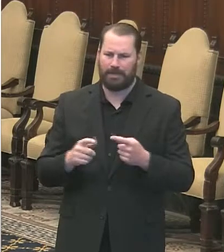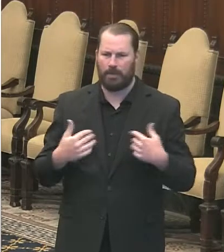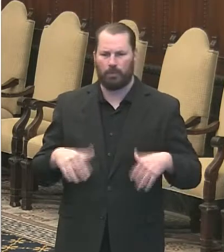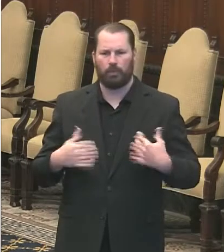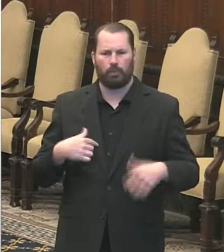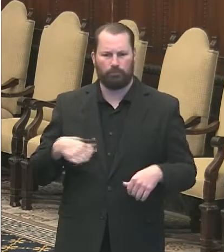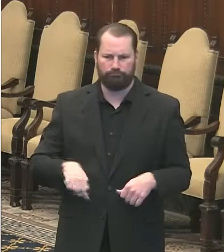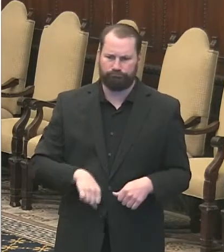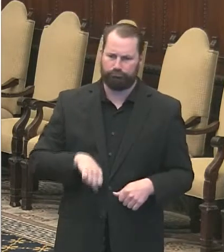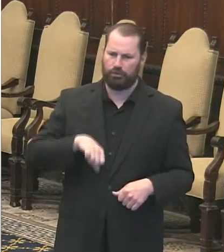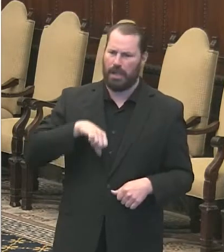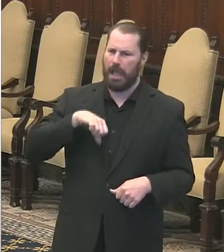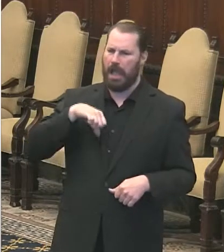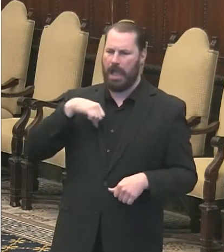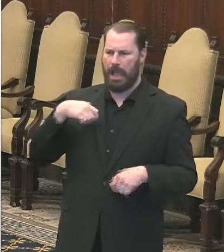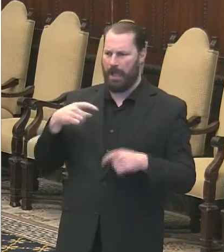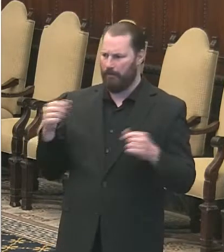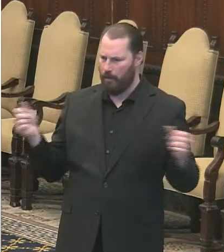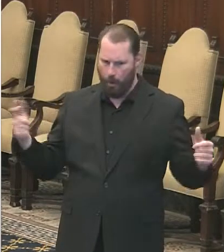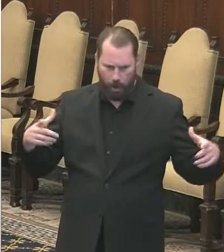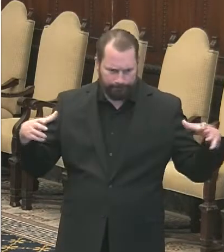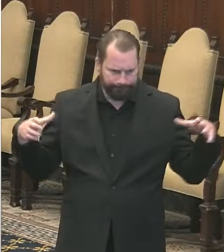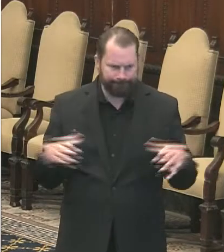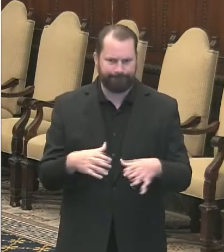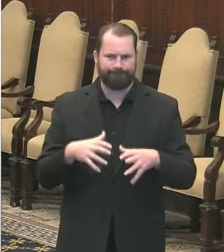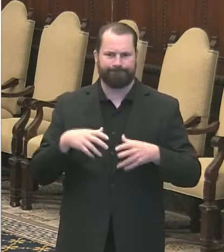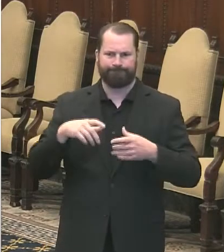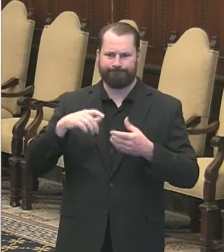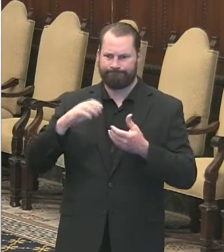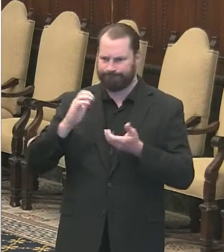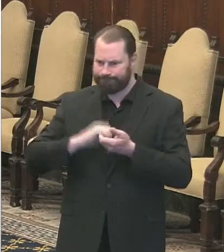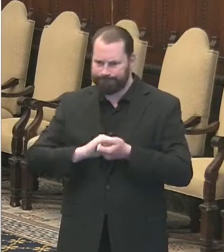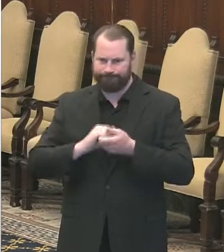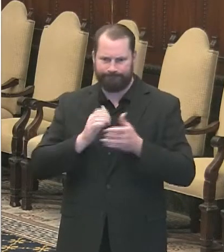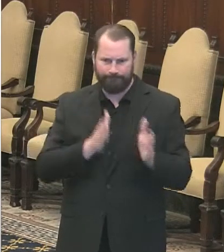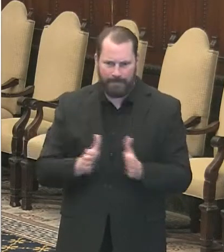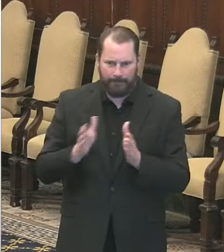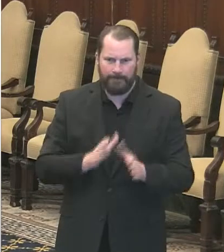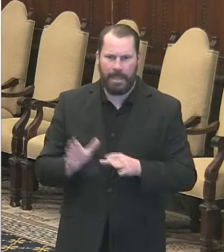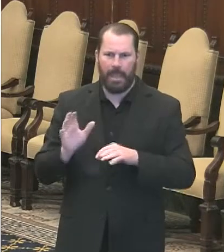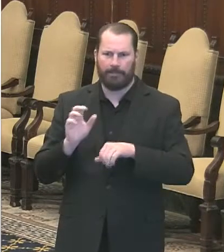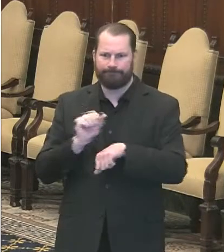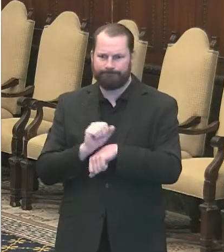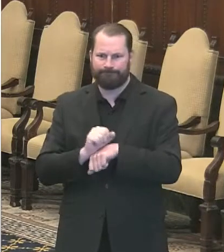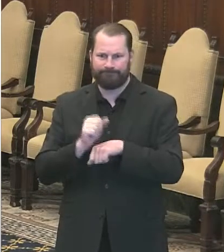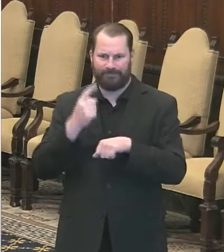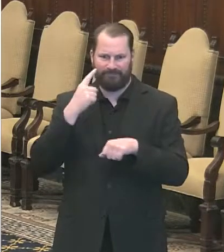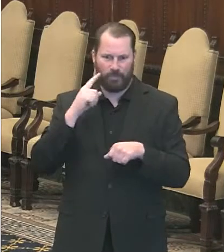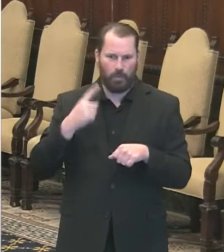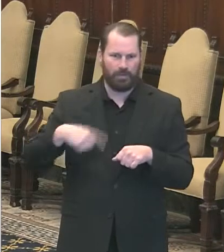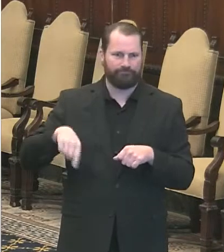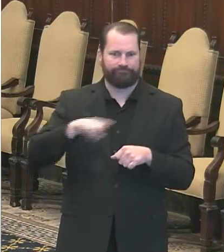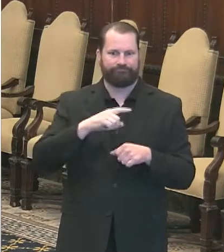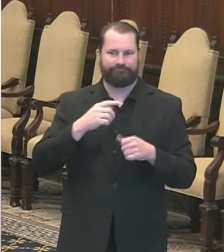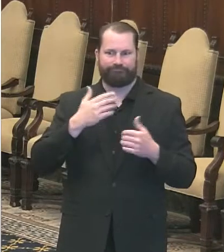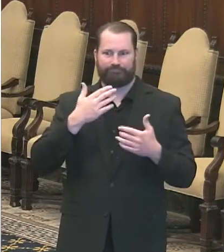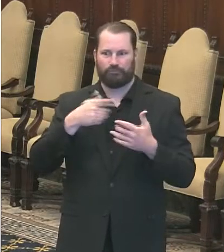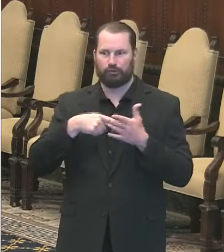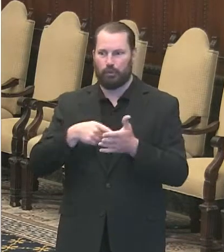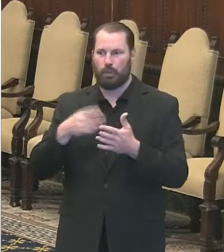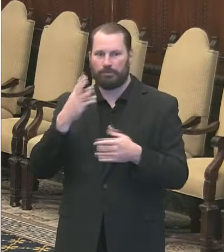come together to create memorable experiences for our friends across the city and beyond. And now I ask Dr. Farley for his daily update.